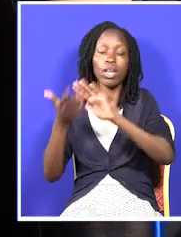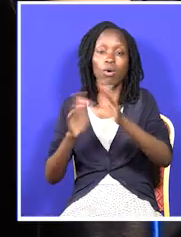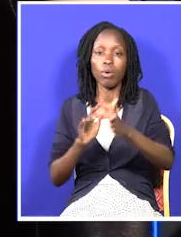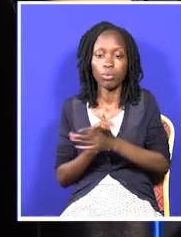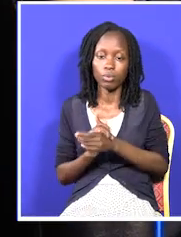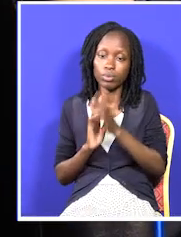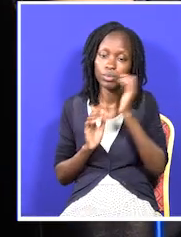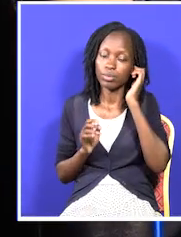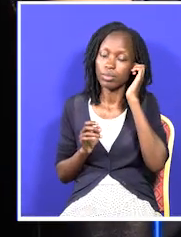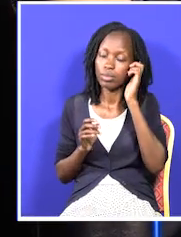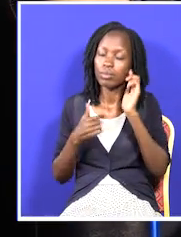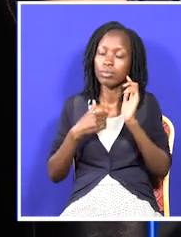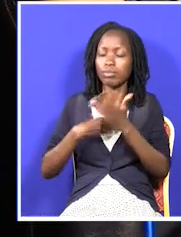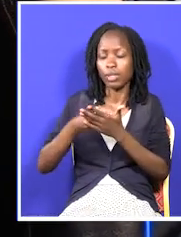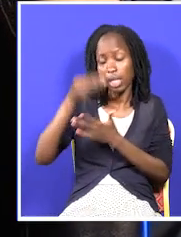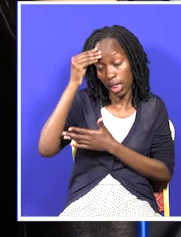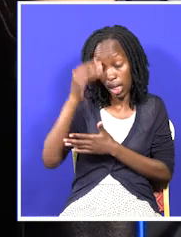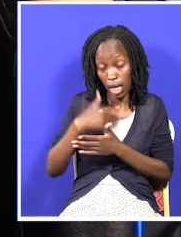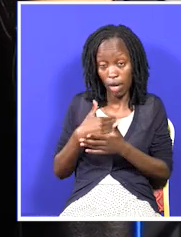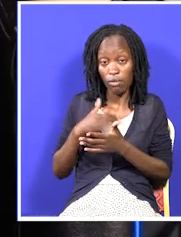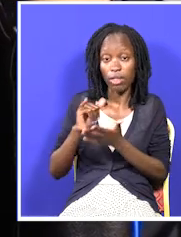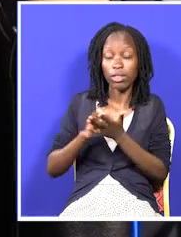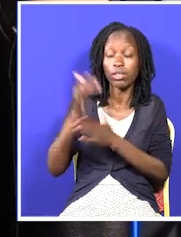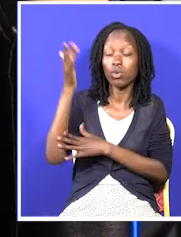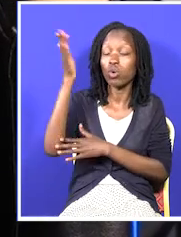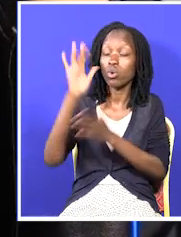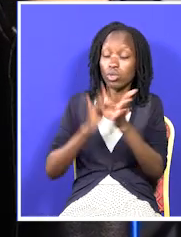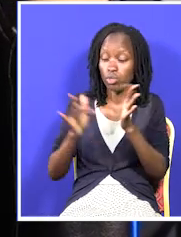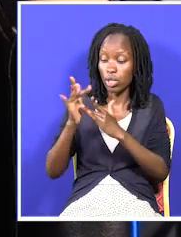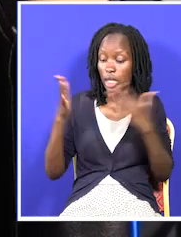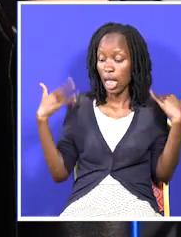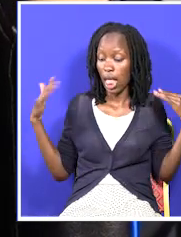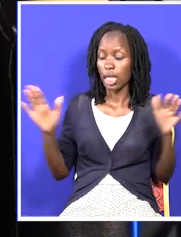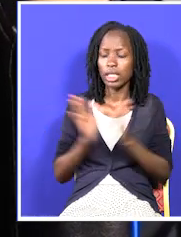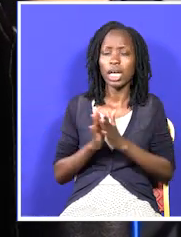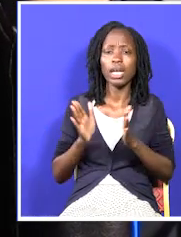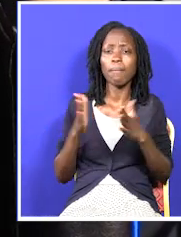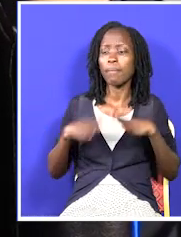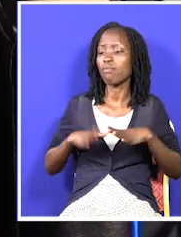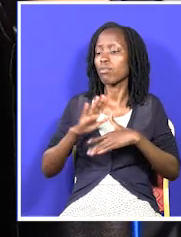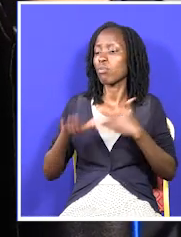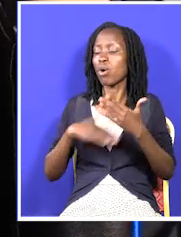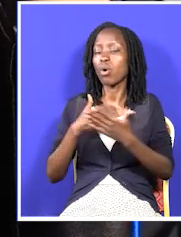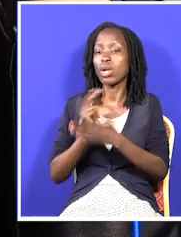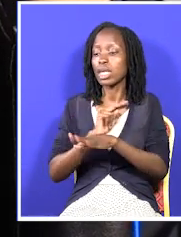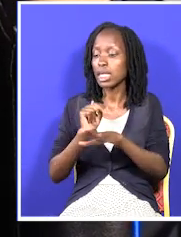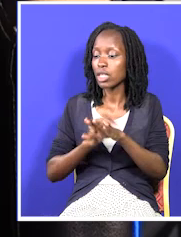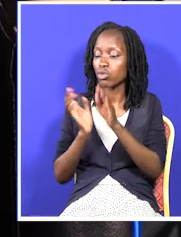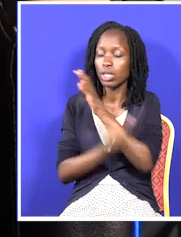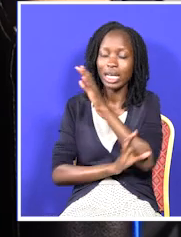like. I have learned that God, Jesus, angels, and people from all nations,